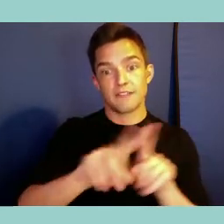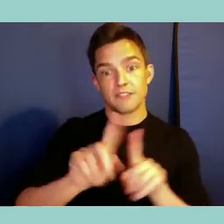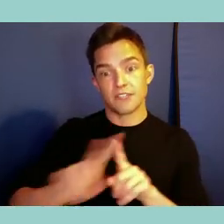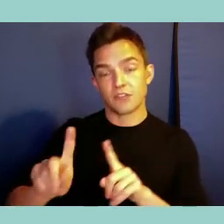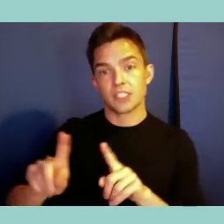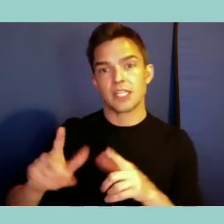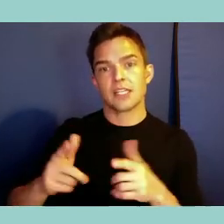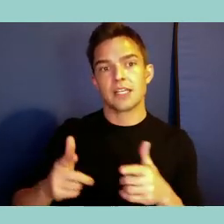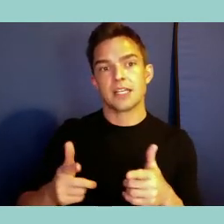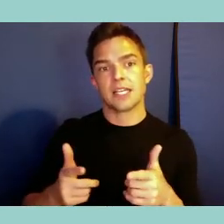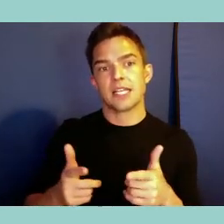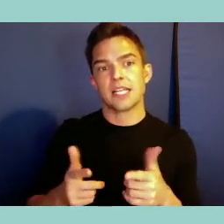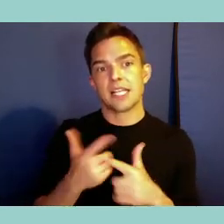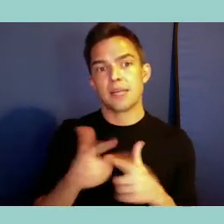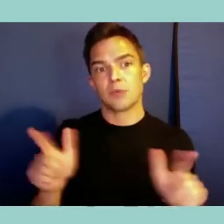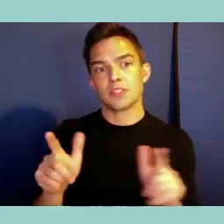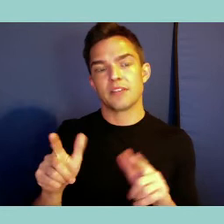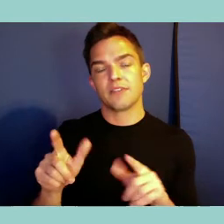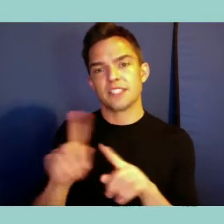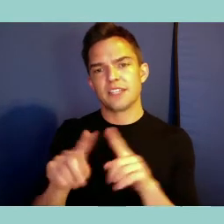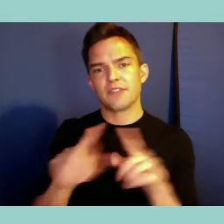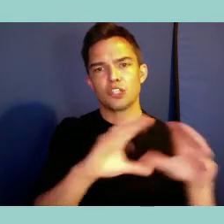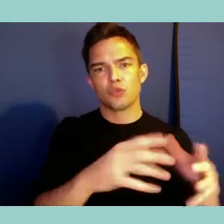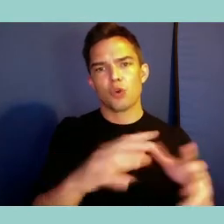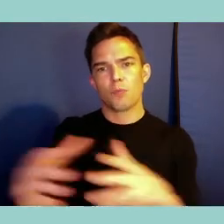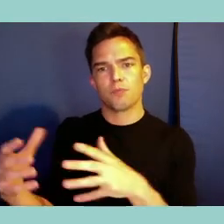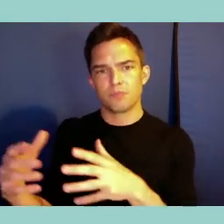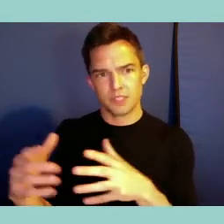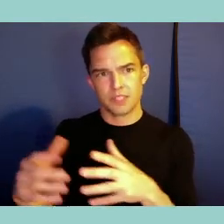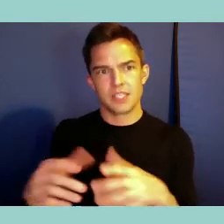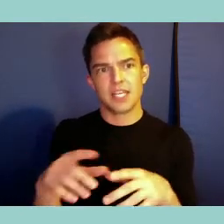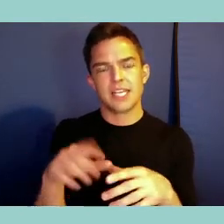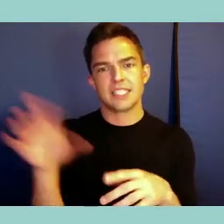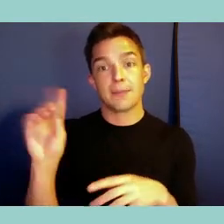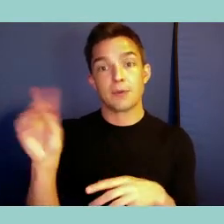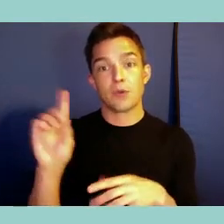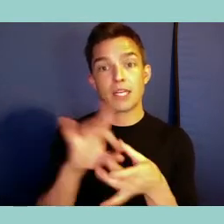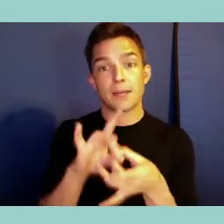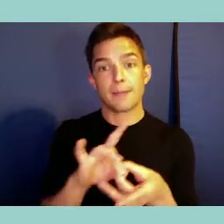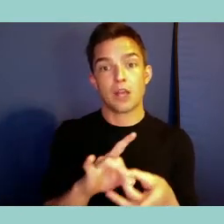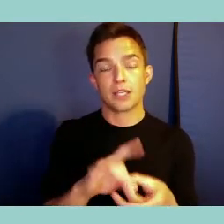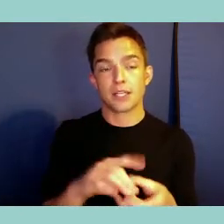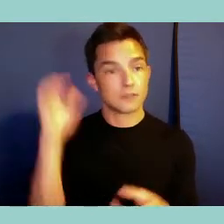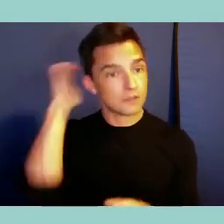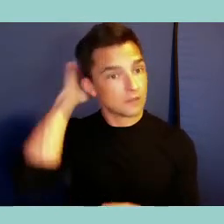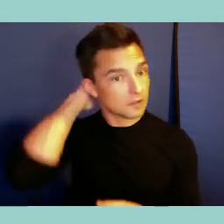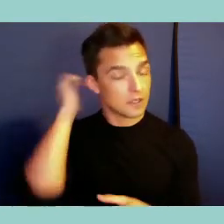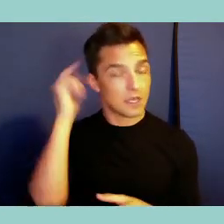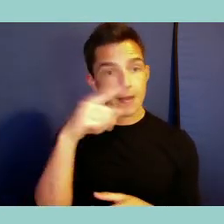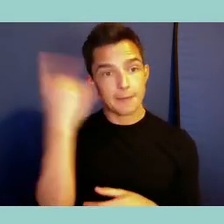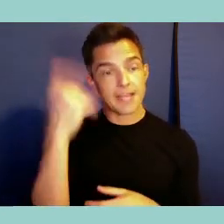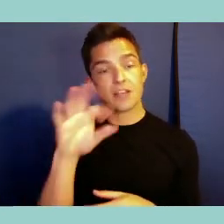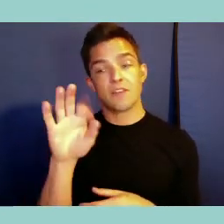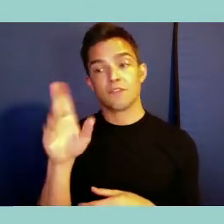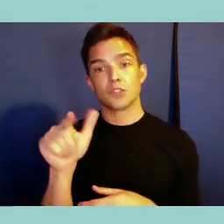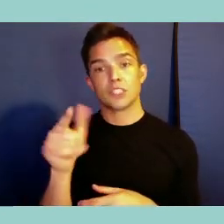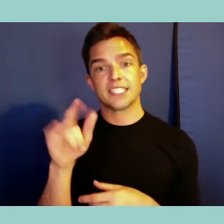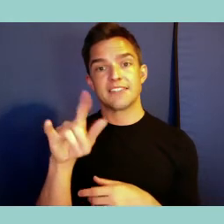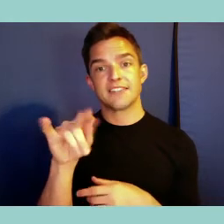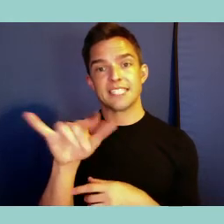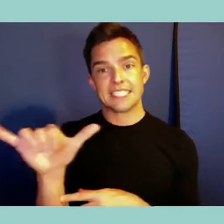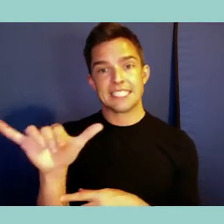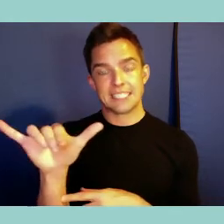through liberal tropes of freedom and democratic belonging. Black fugitivity is